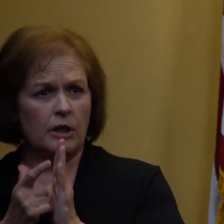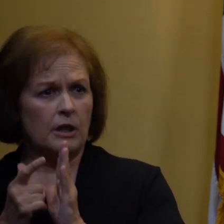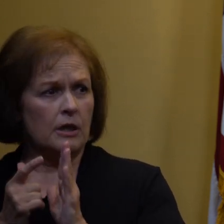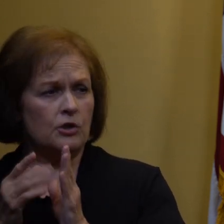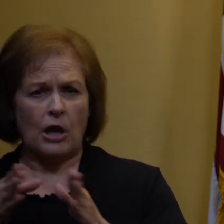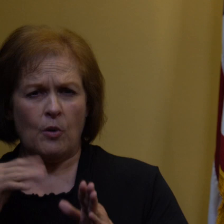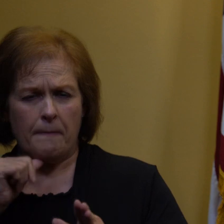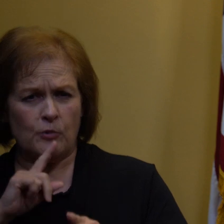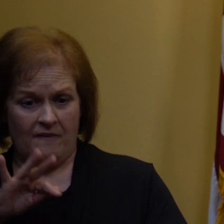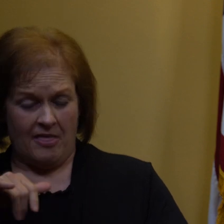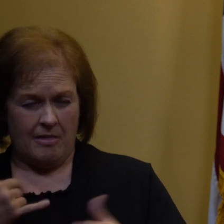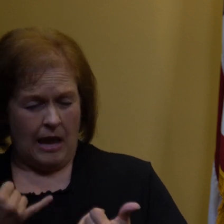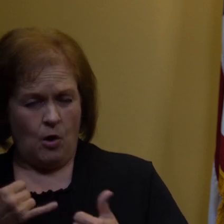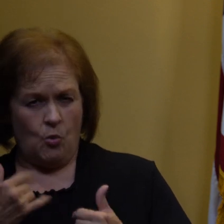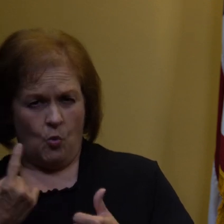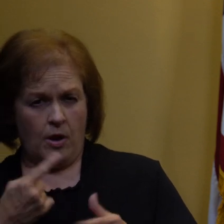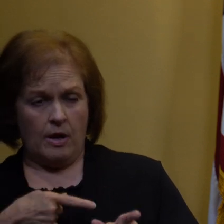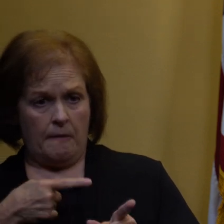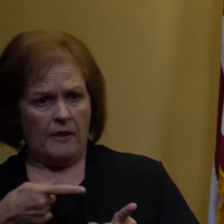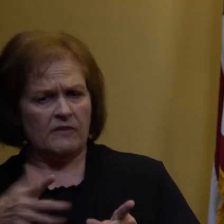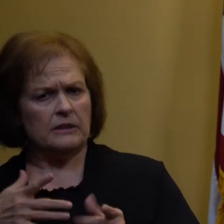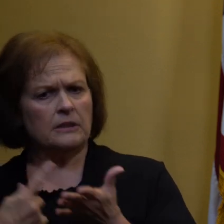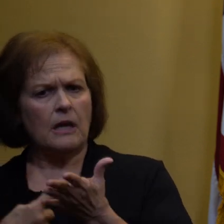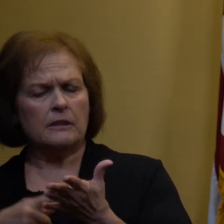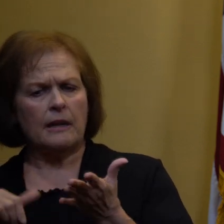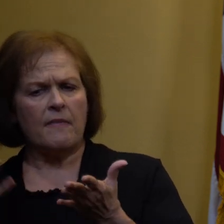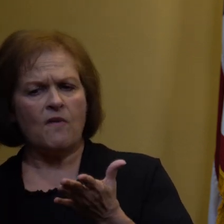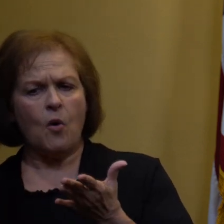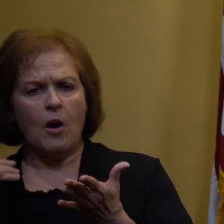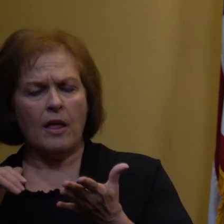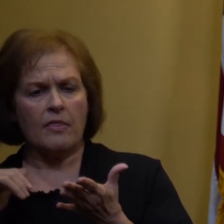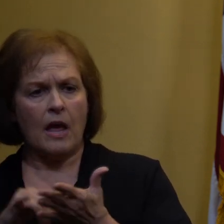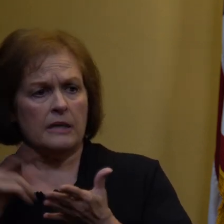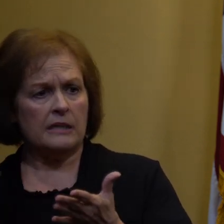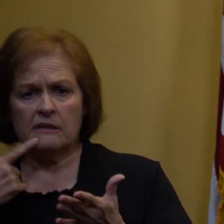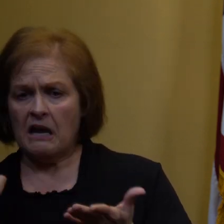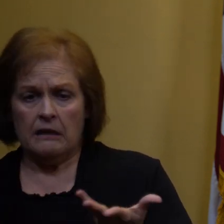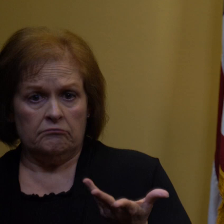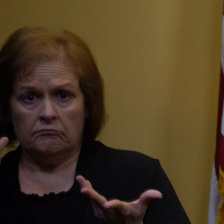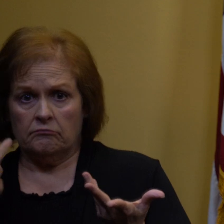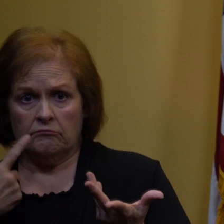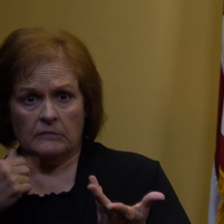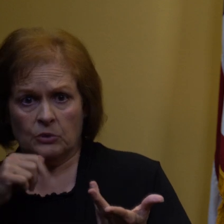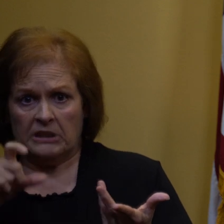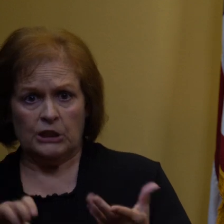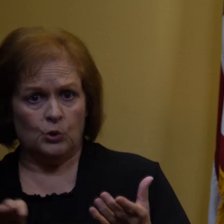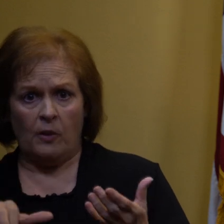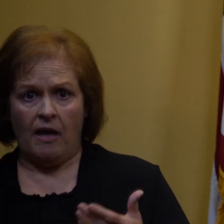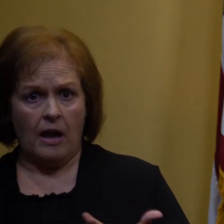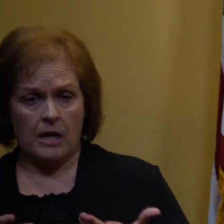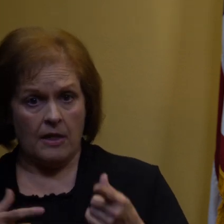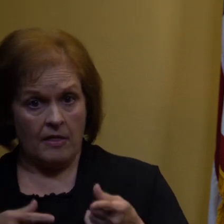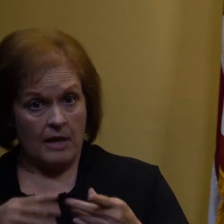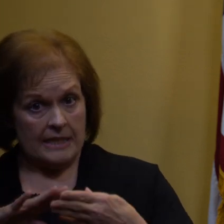this current one. But that's been discussed previously. And it came back not warning that type of action.